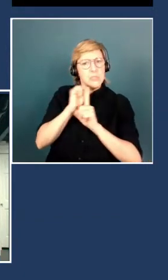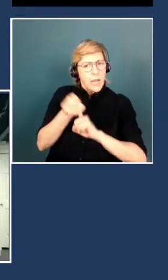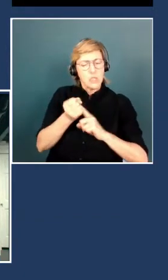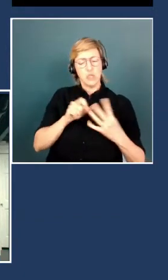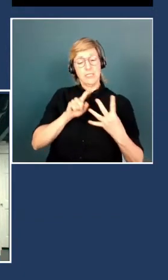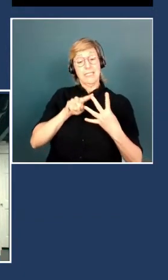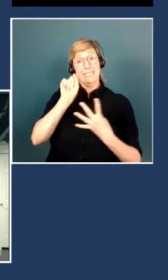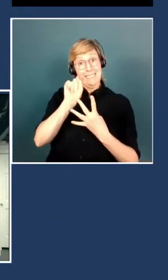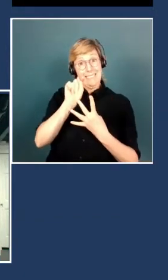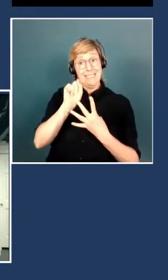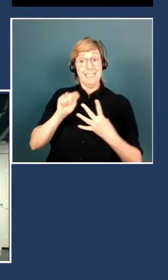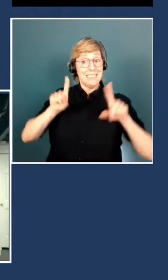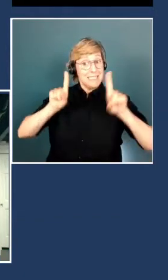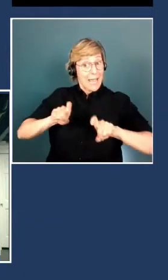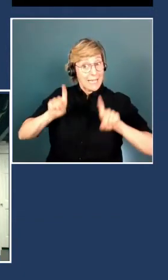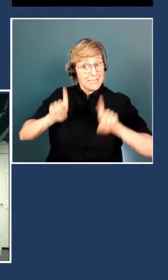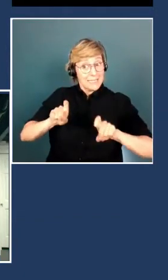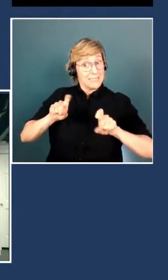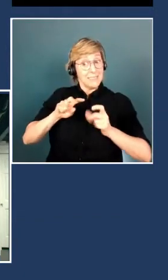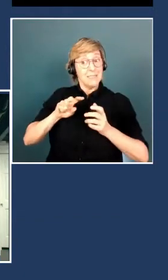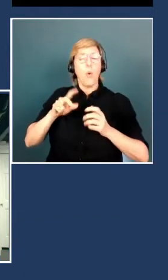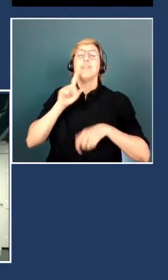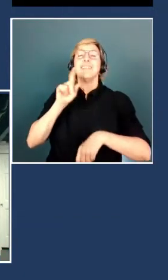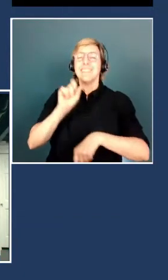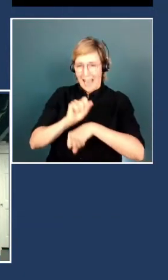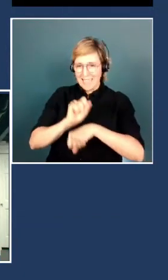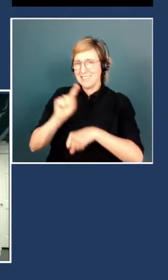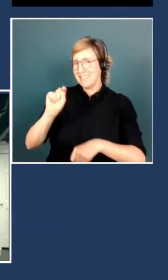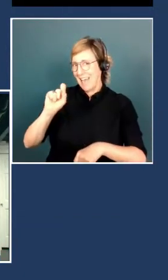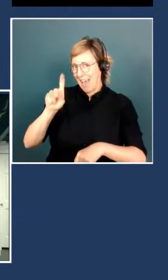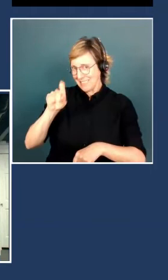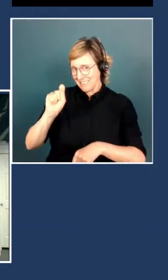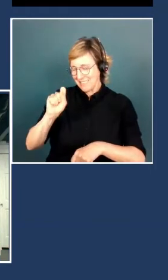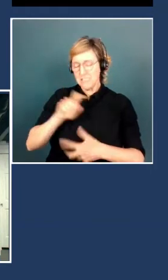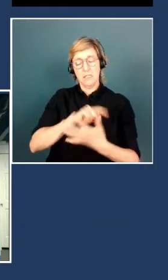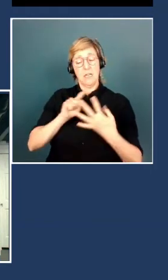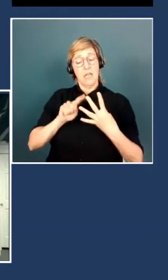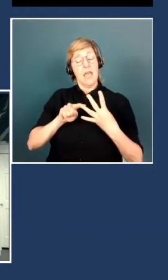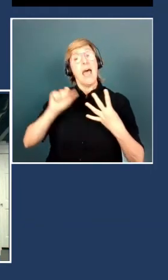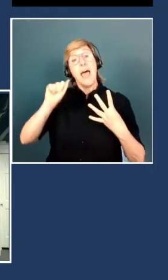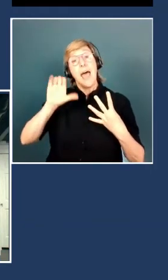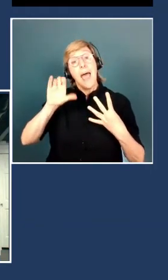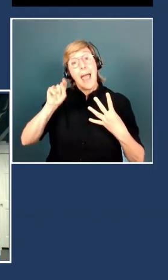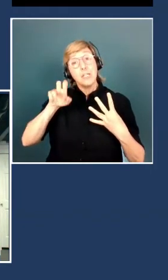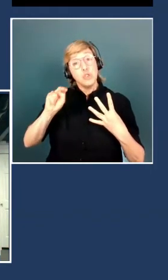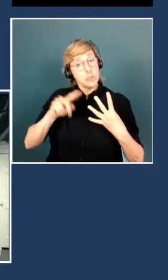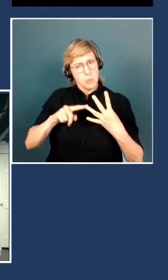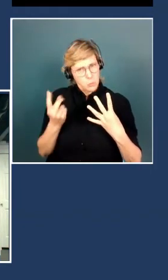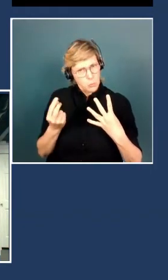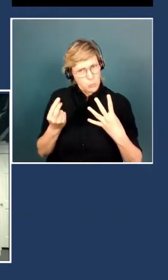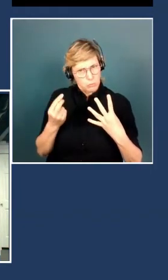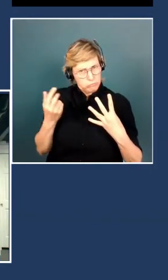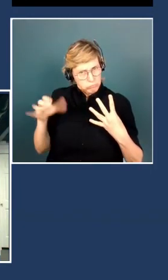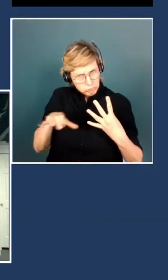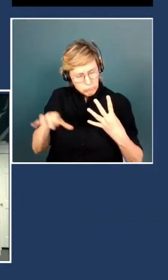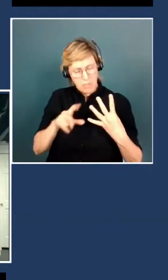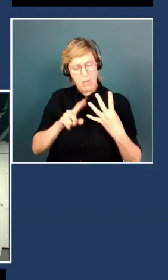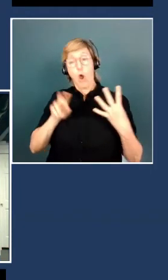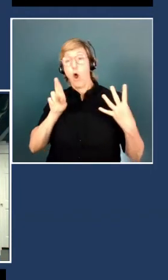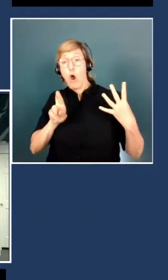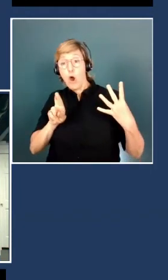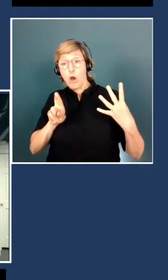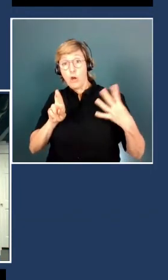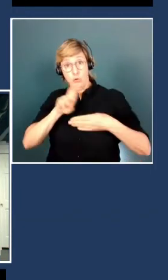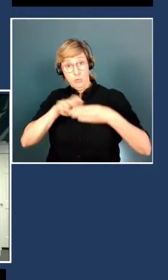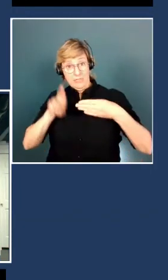task. So what were the tasks? A stands for action. What action did you take? And then R stands for result. So